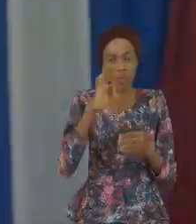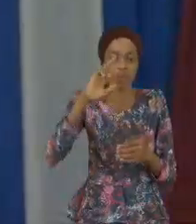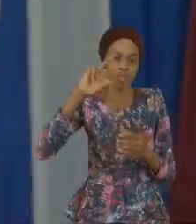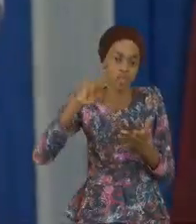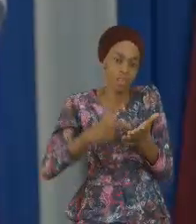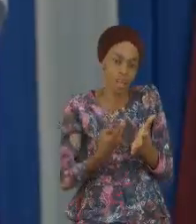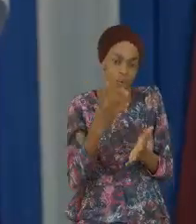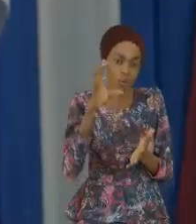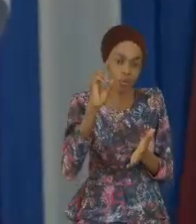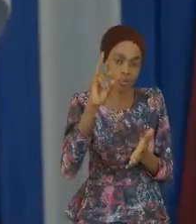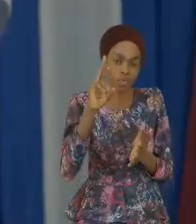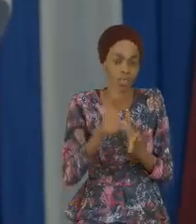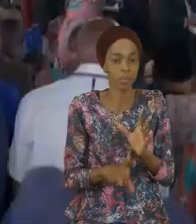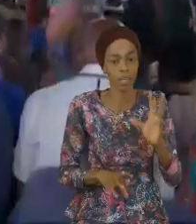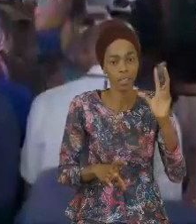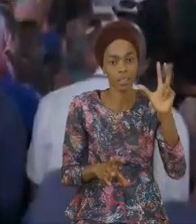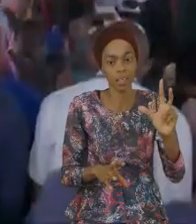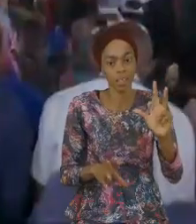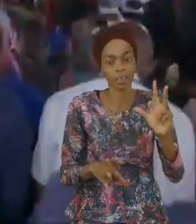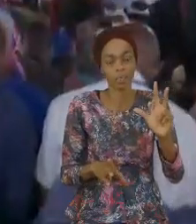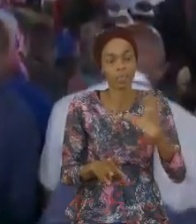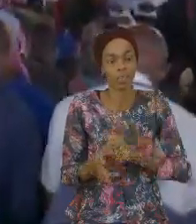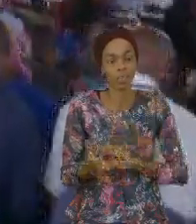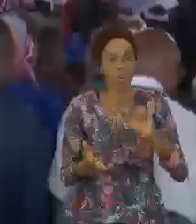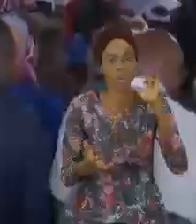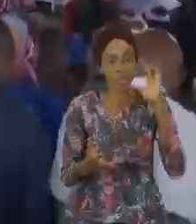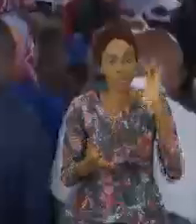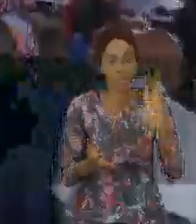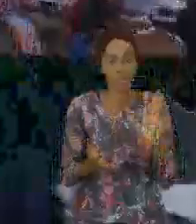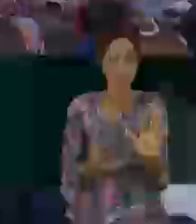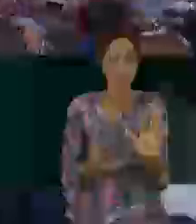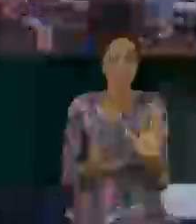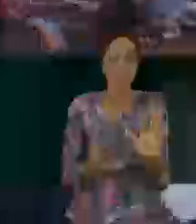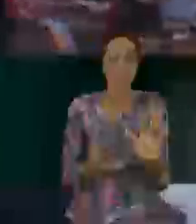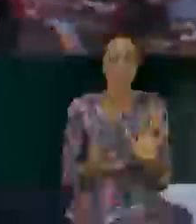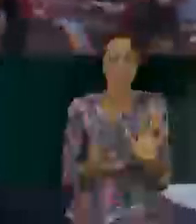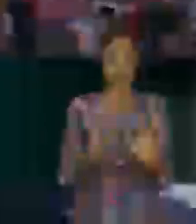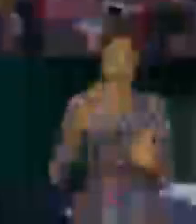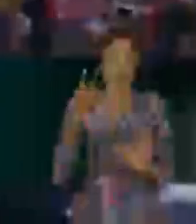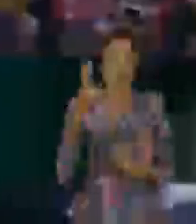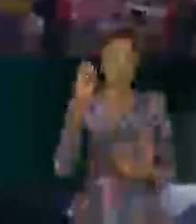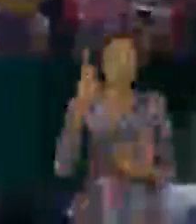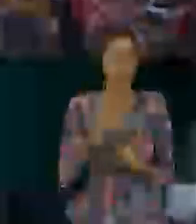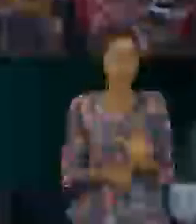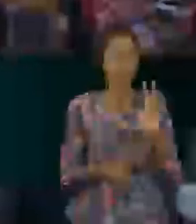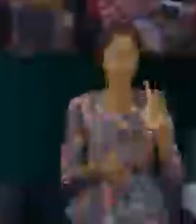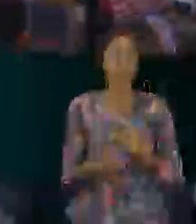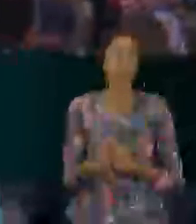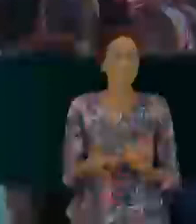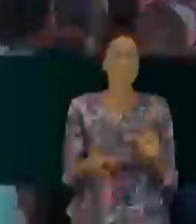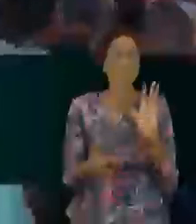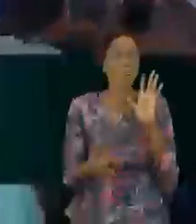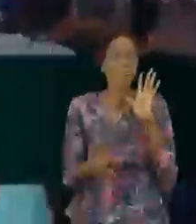and we're looking at verse 5. 2 Corinthians chapter 3, looking at verse 5, it